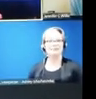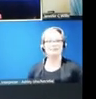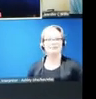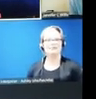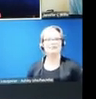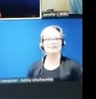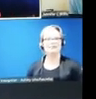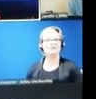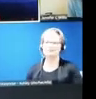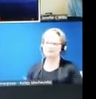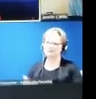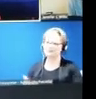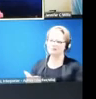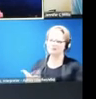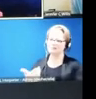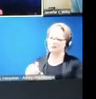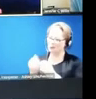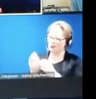Help me one more time.